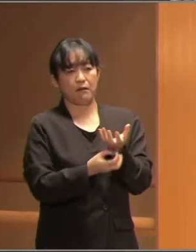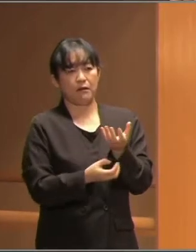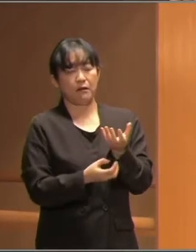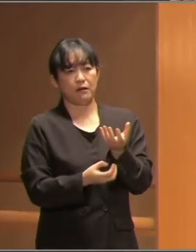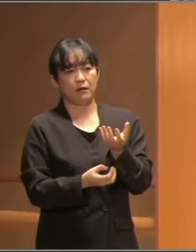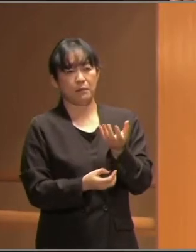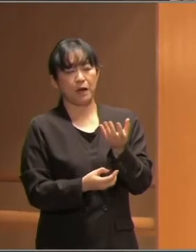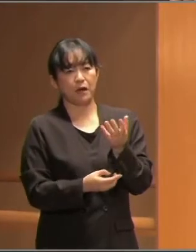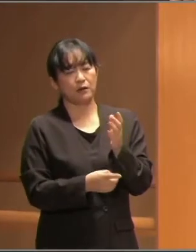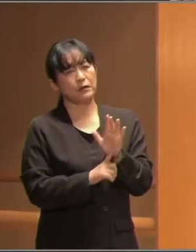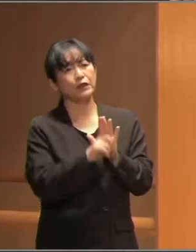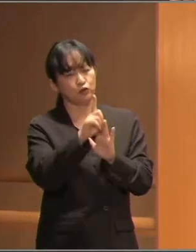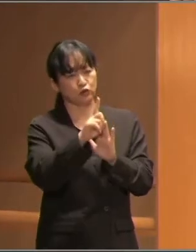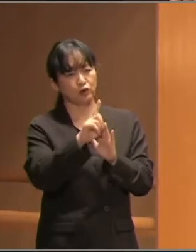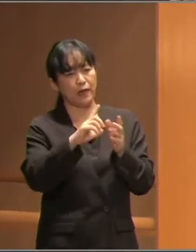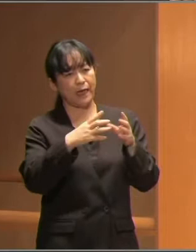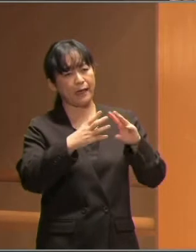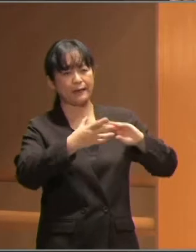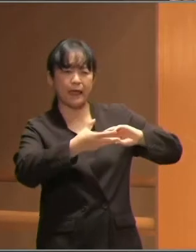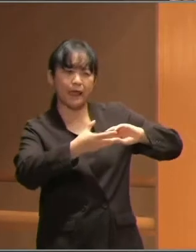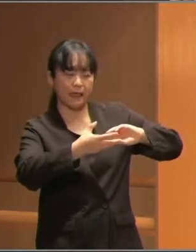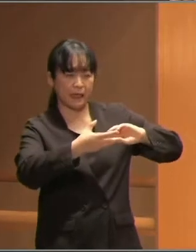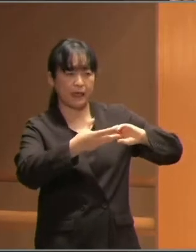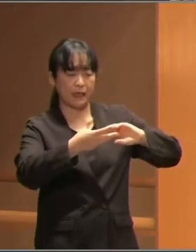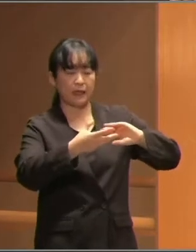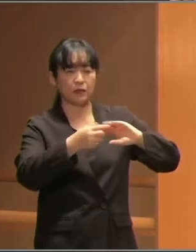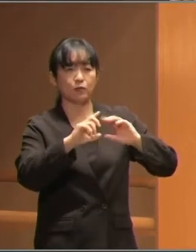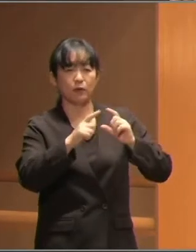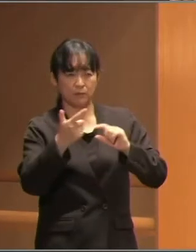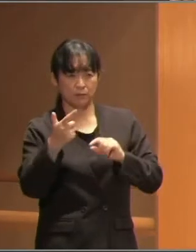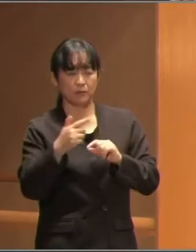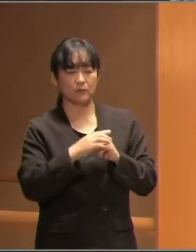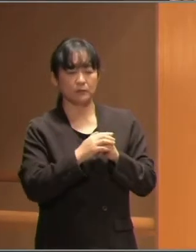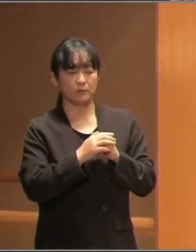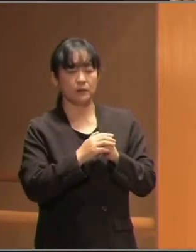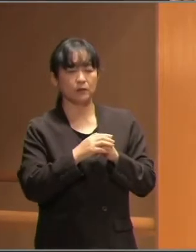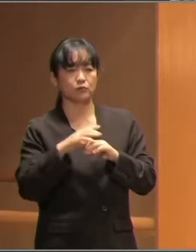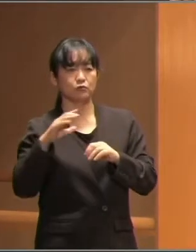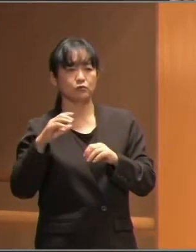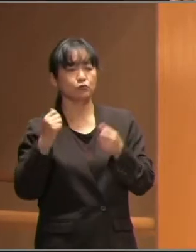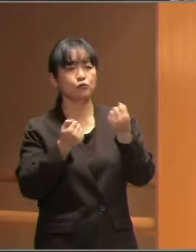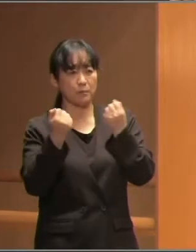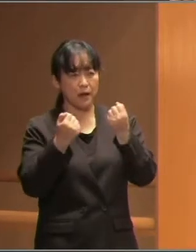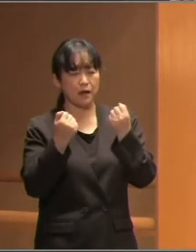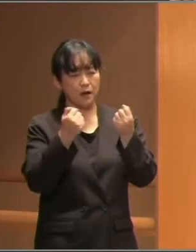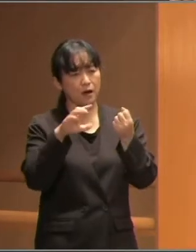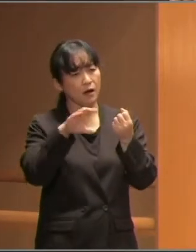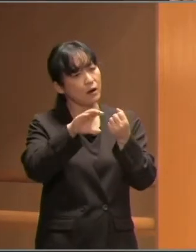temperature, which is a critical factor for vehicles.